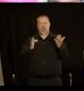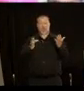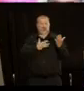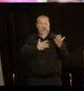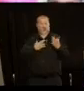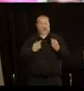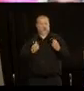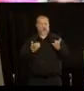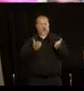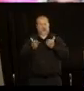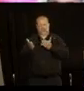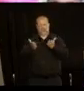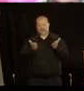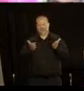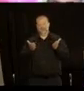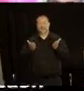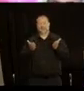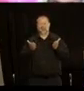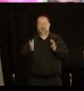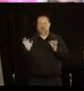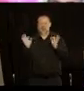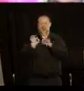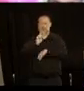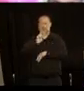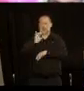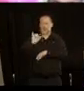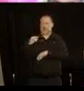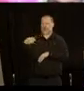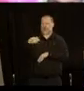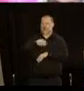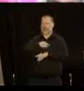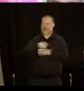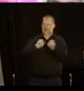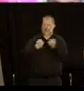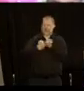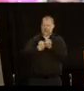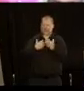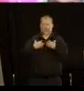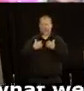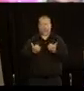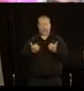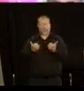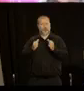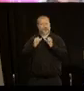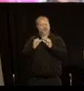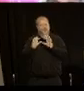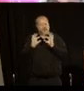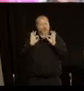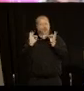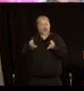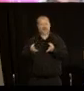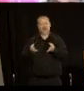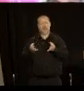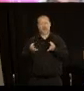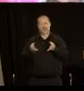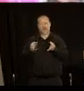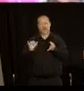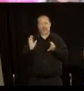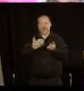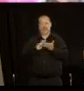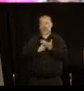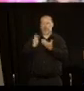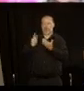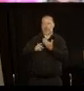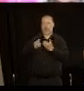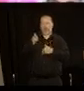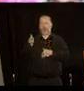do is service, is making sure that we are supporting strong and resilient families, that our programs